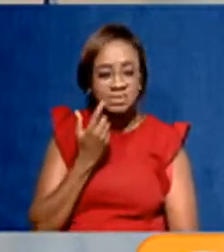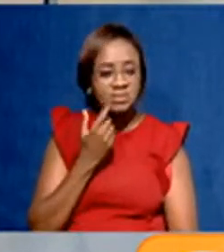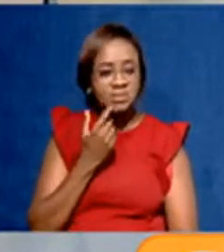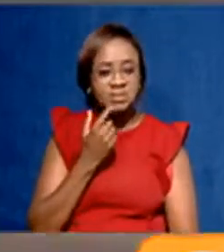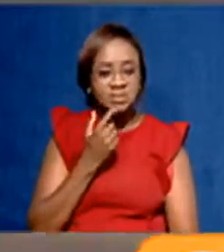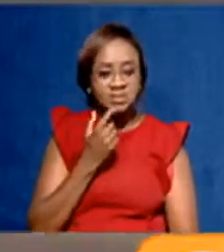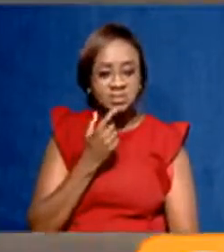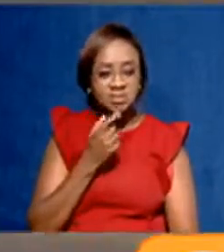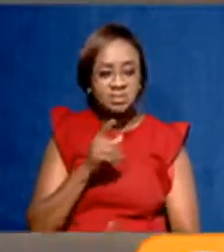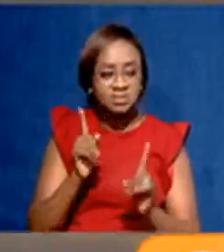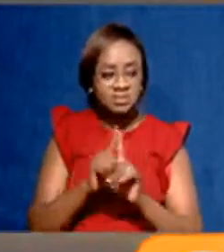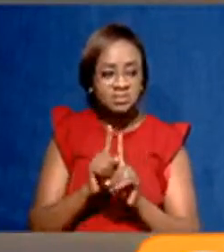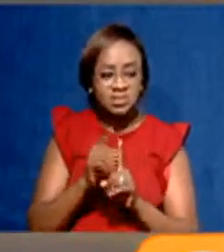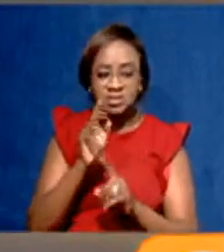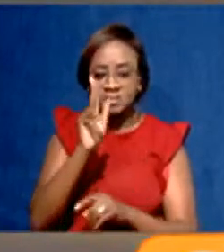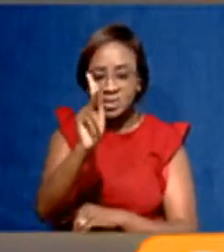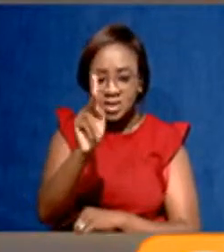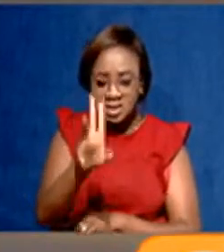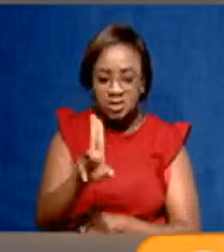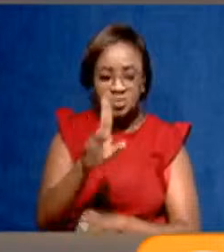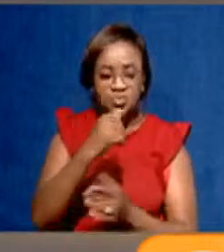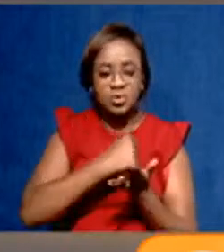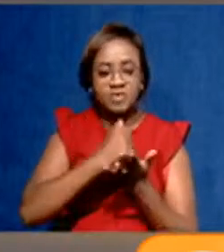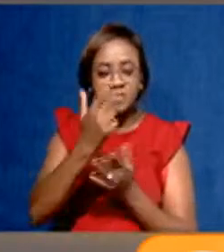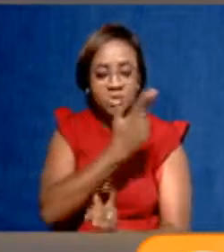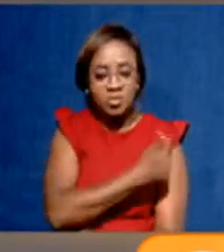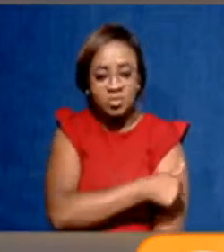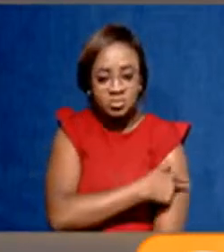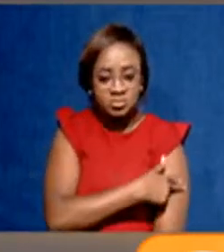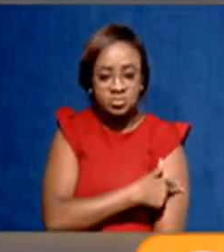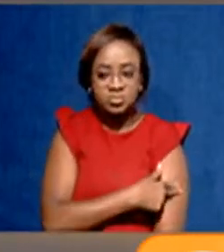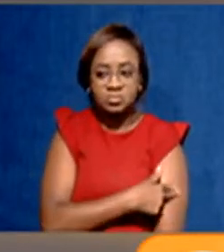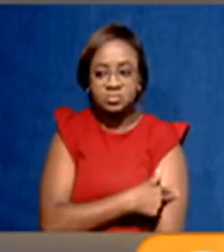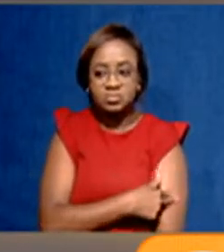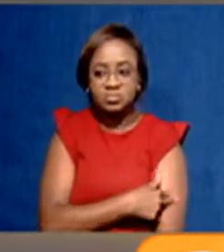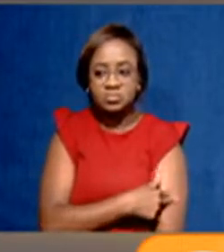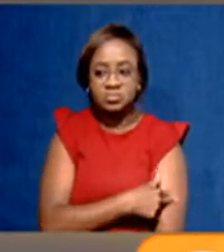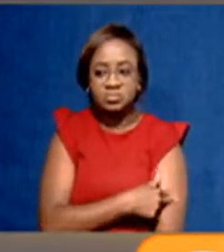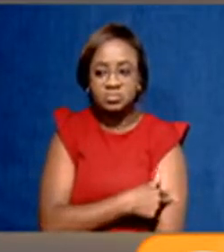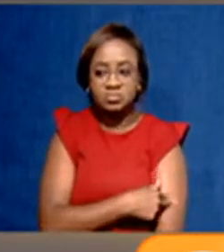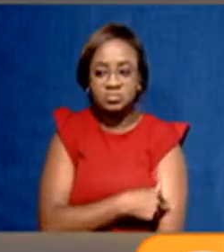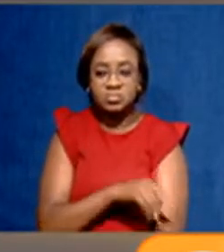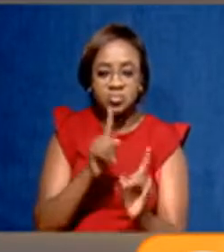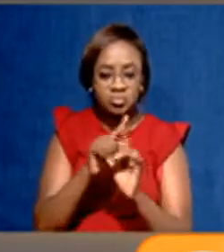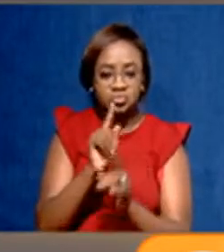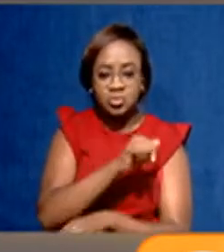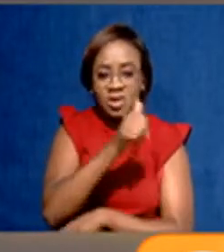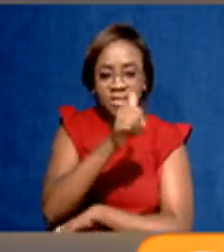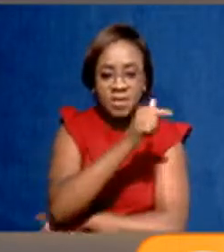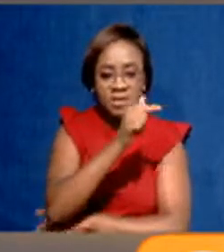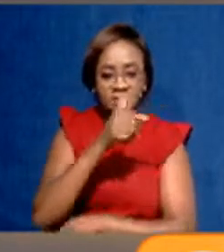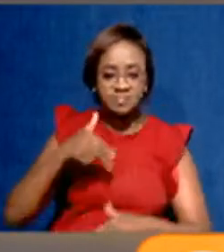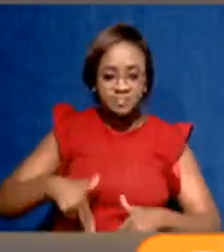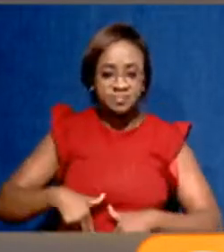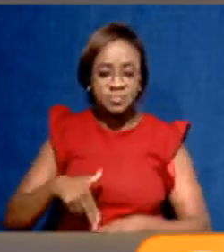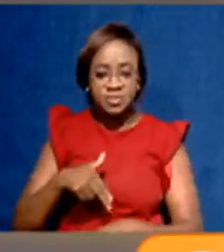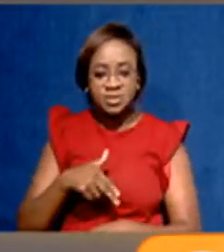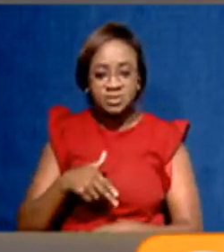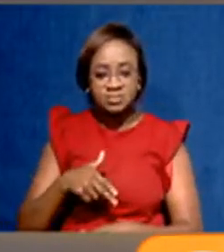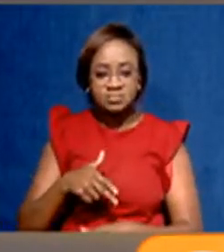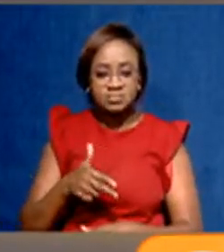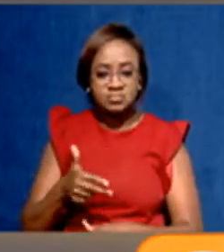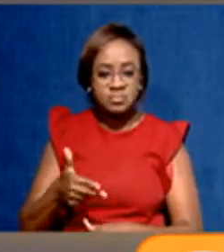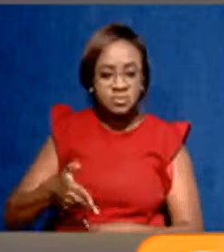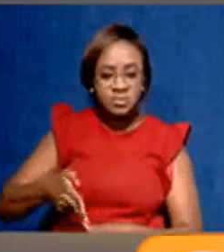let's say, KU, Referral Hospital. Even I've seen people going to Texas Cancer Center. Right. So it